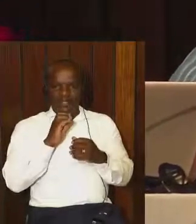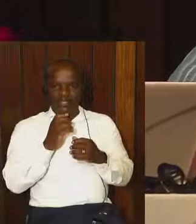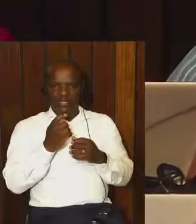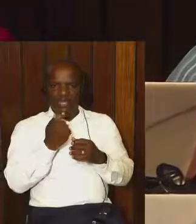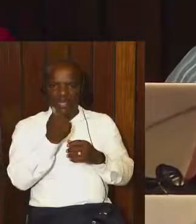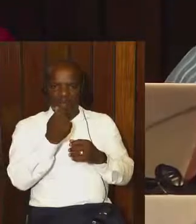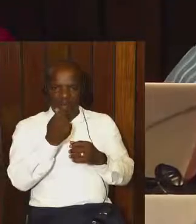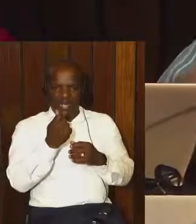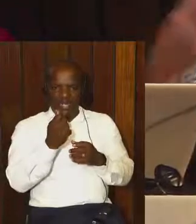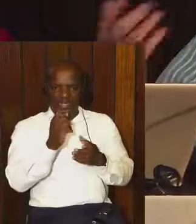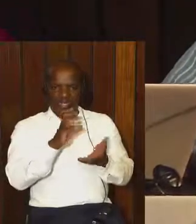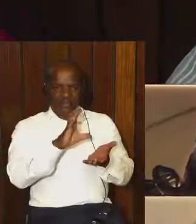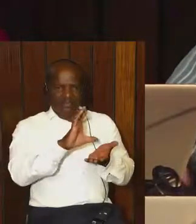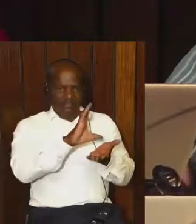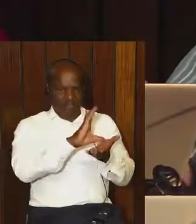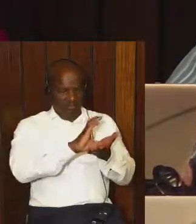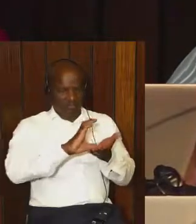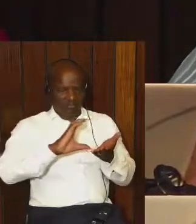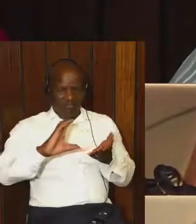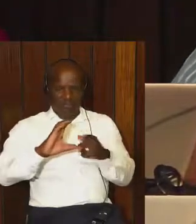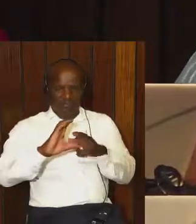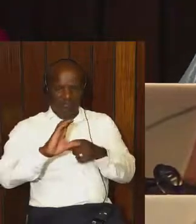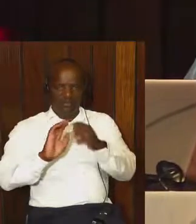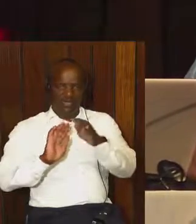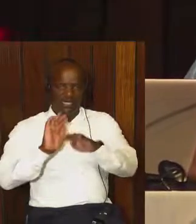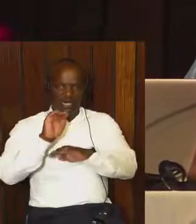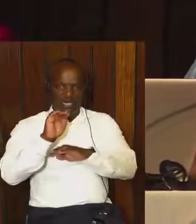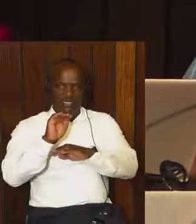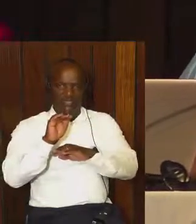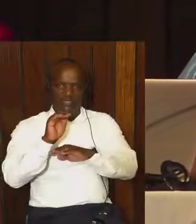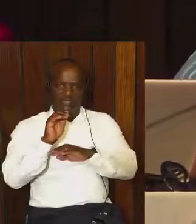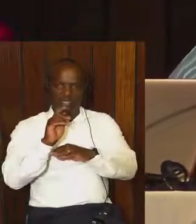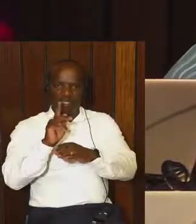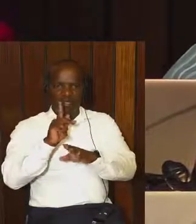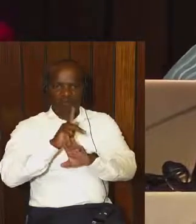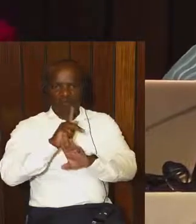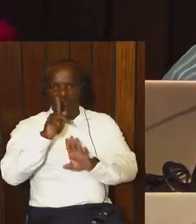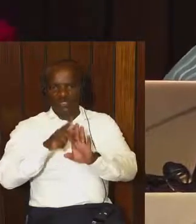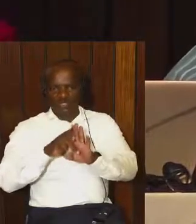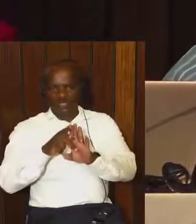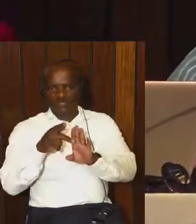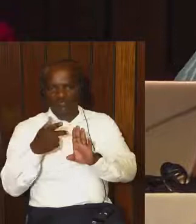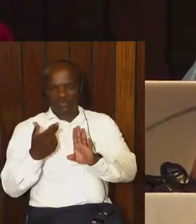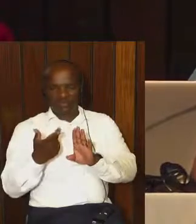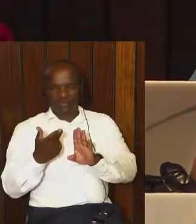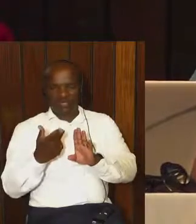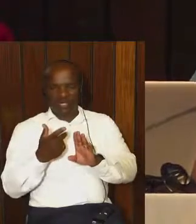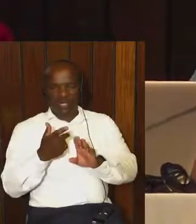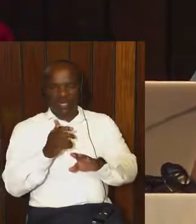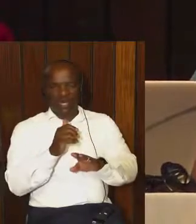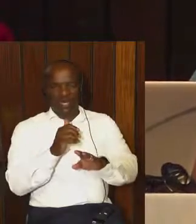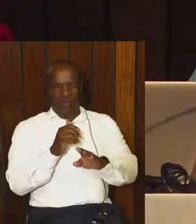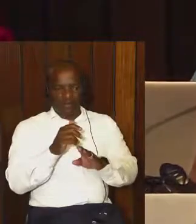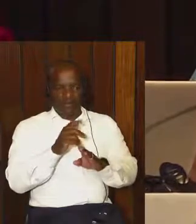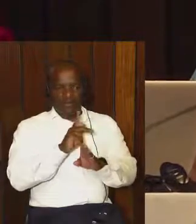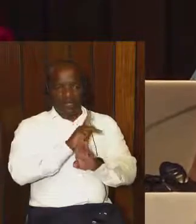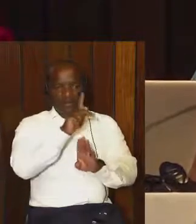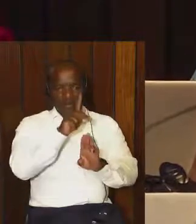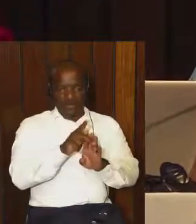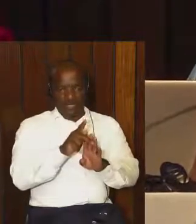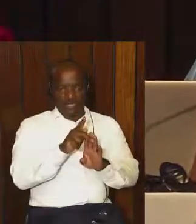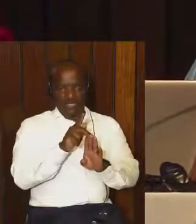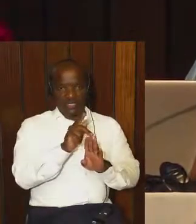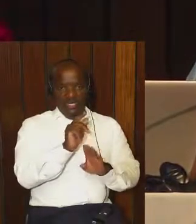from the next project. In other words, if you don't you can't start with project B before you finish project